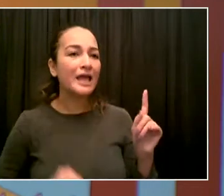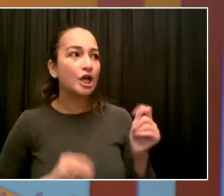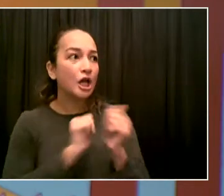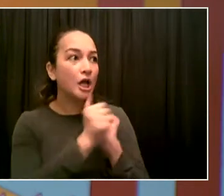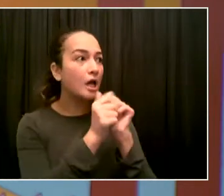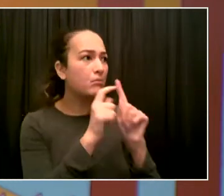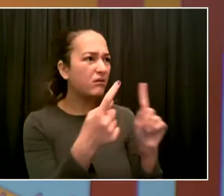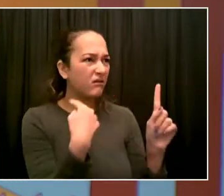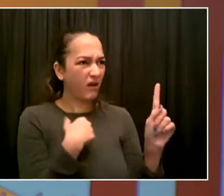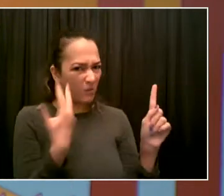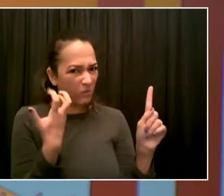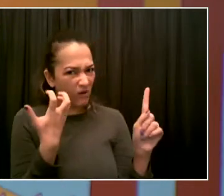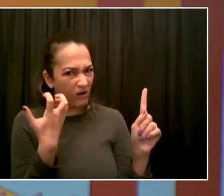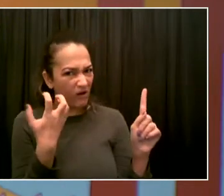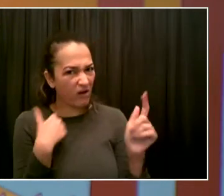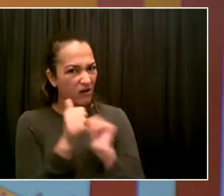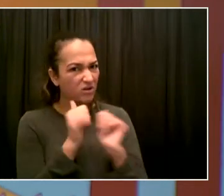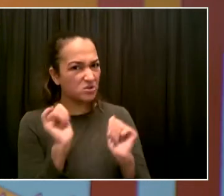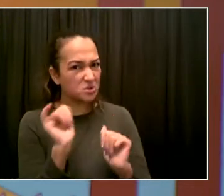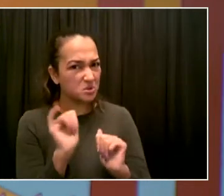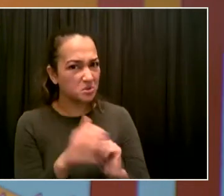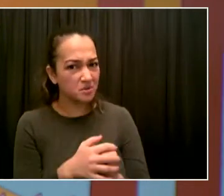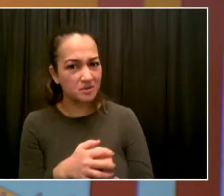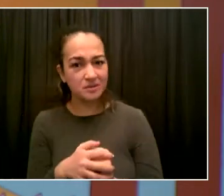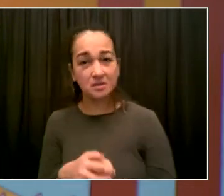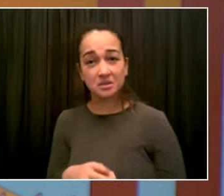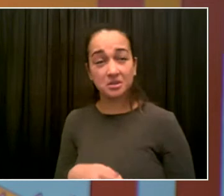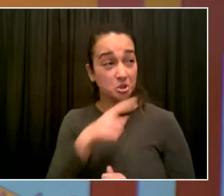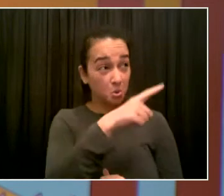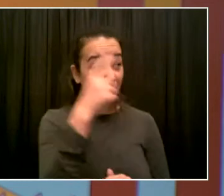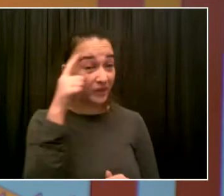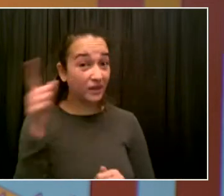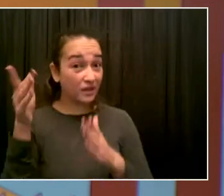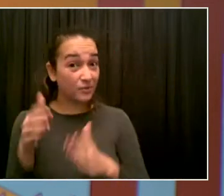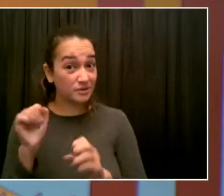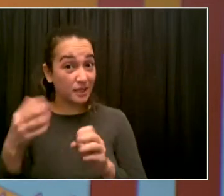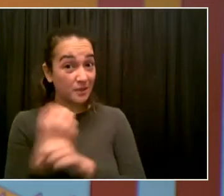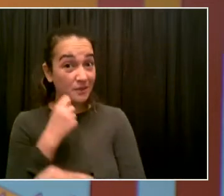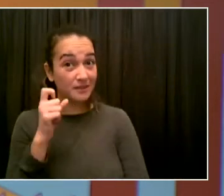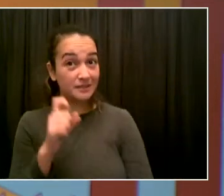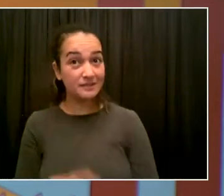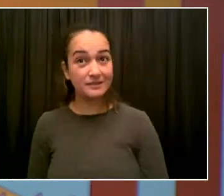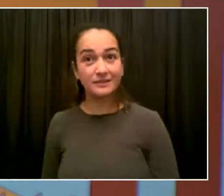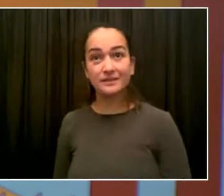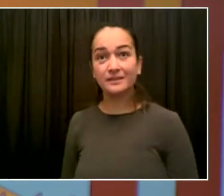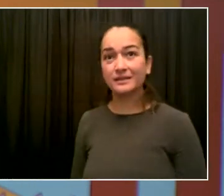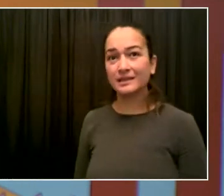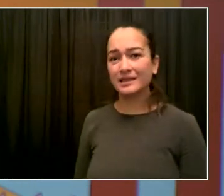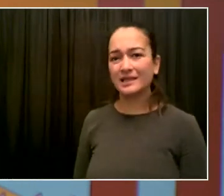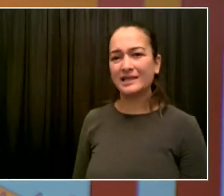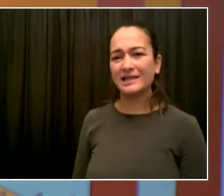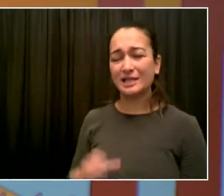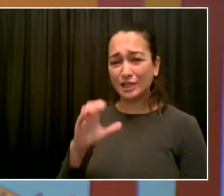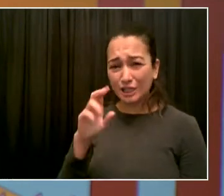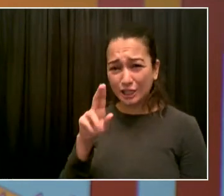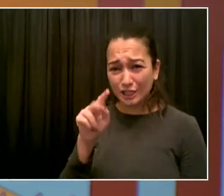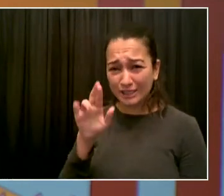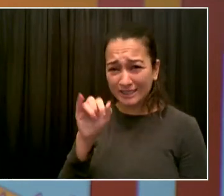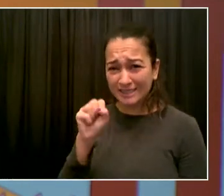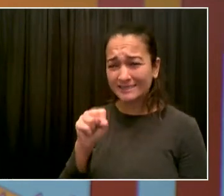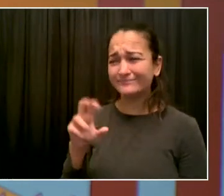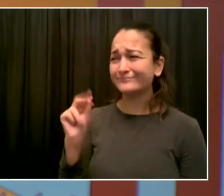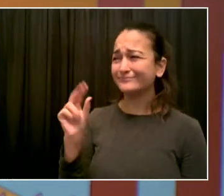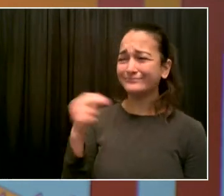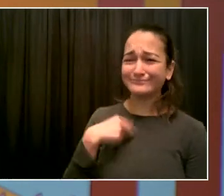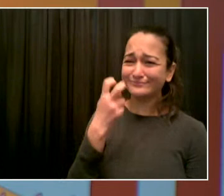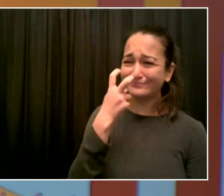we have elections for a purpose. It's not until the people have spoken. And I think previous